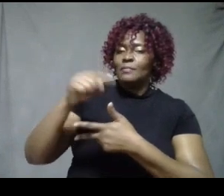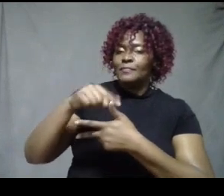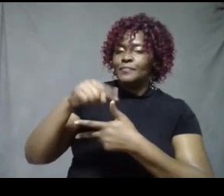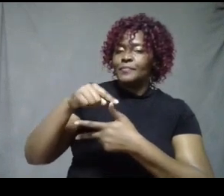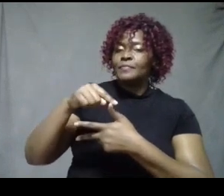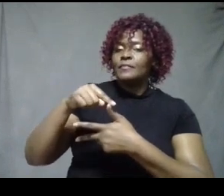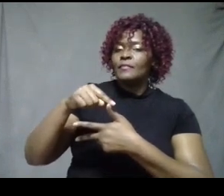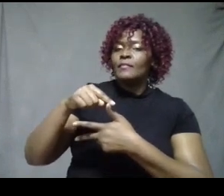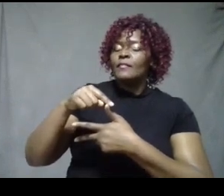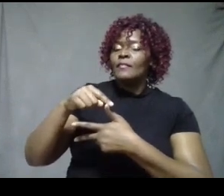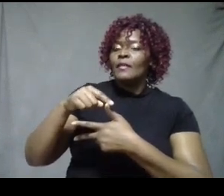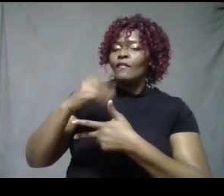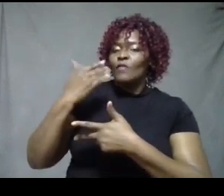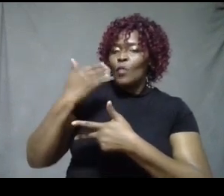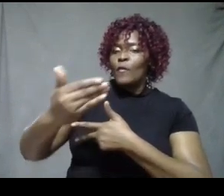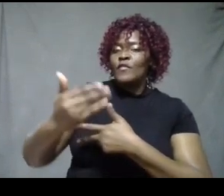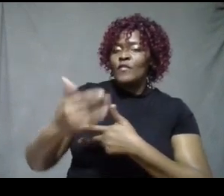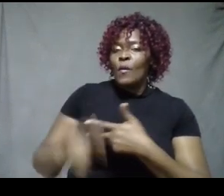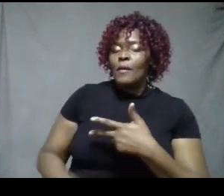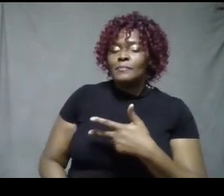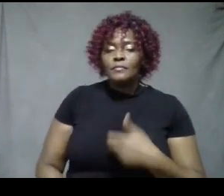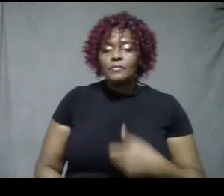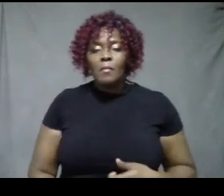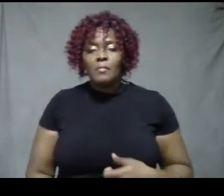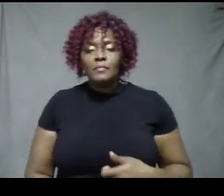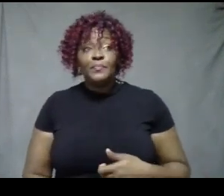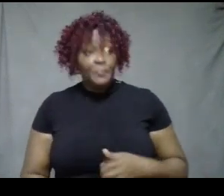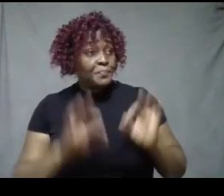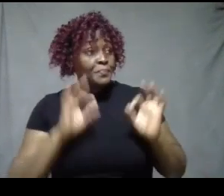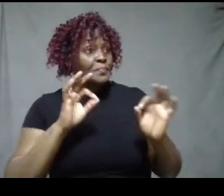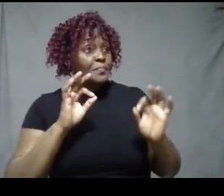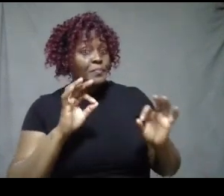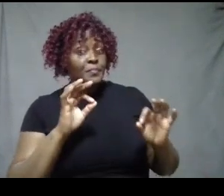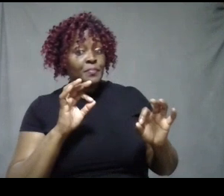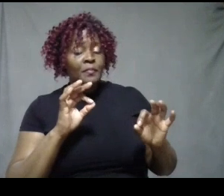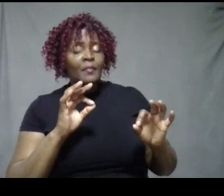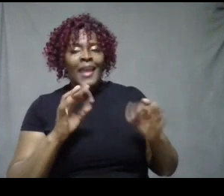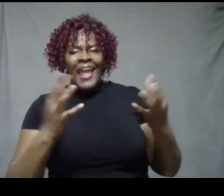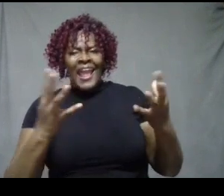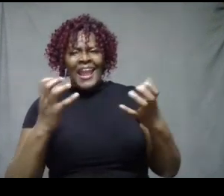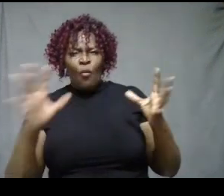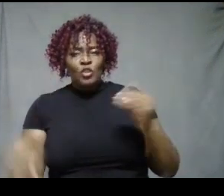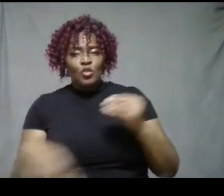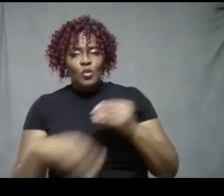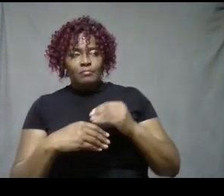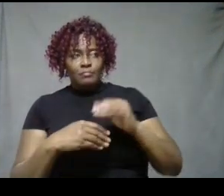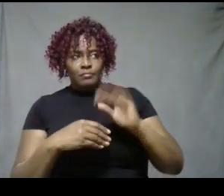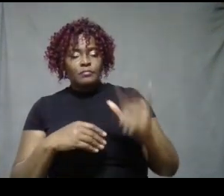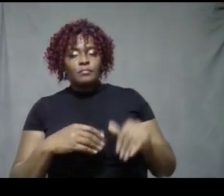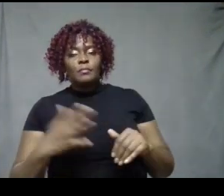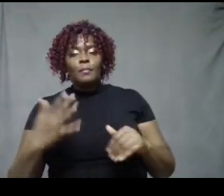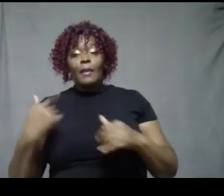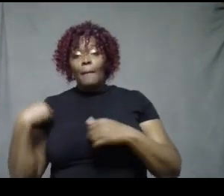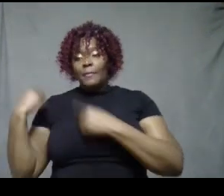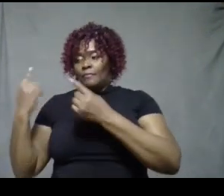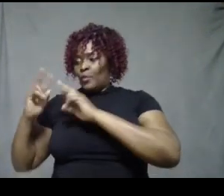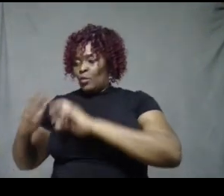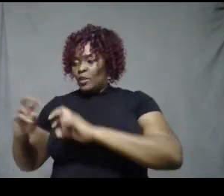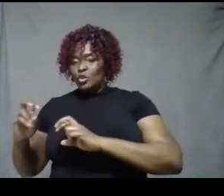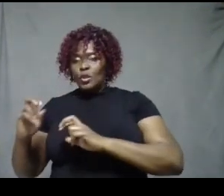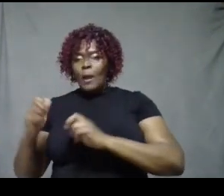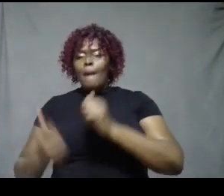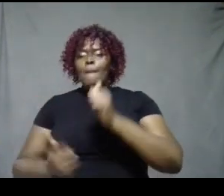as how we would move forward. Wonderful. And I would like to add, through my research, the majority of other